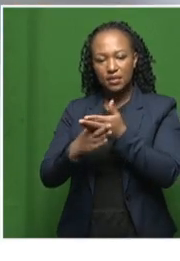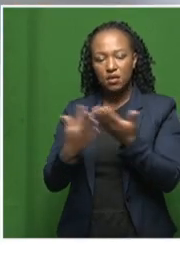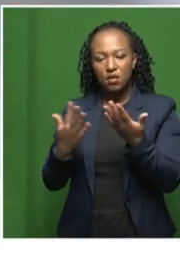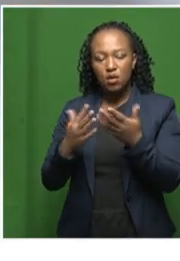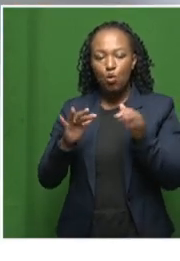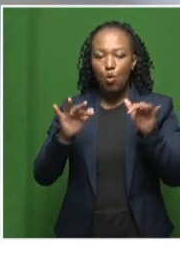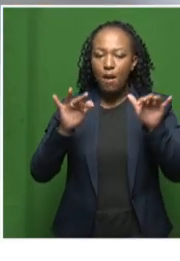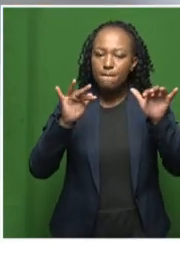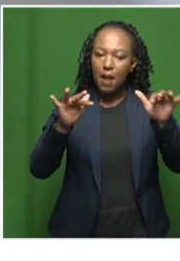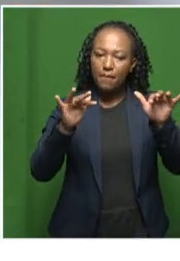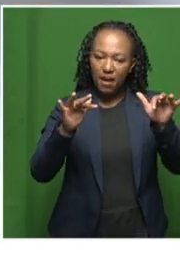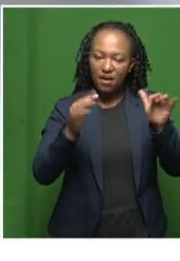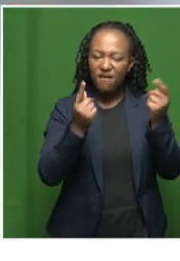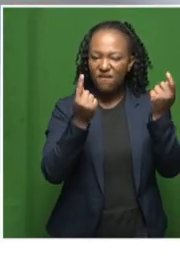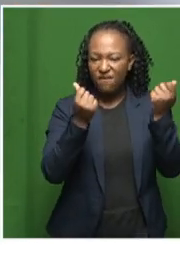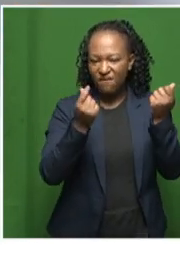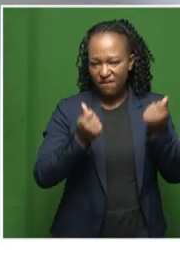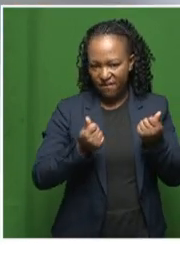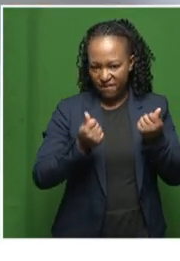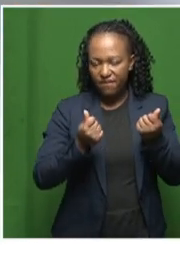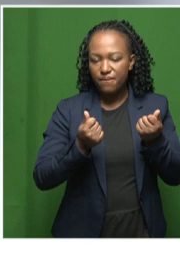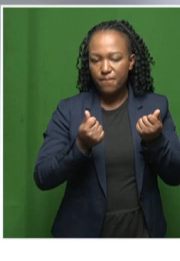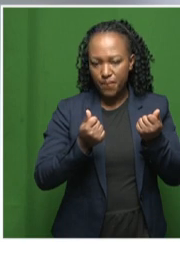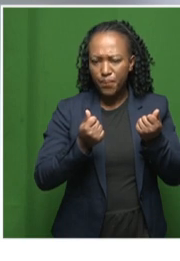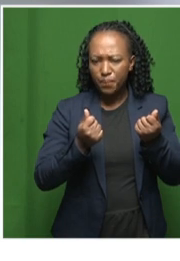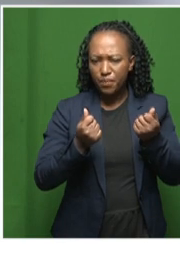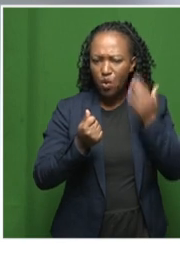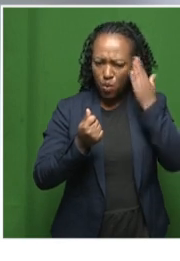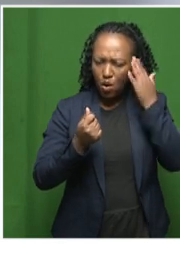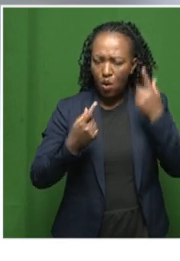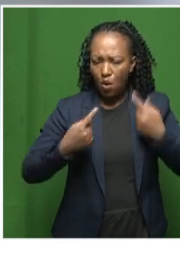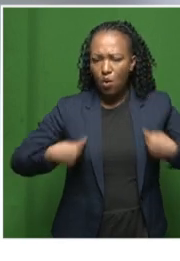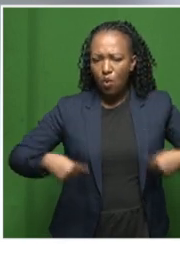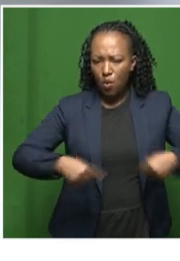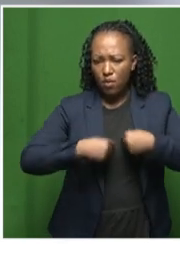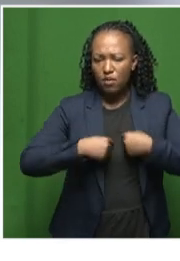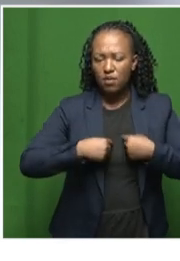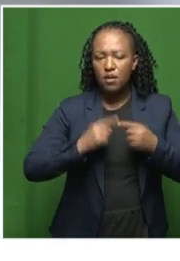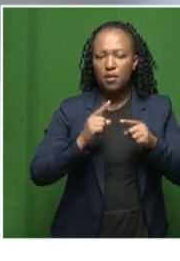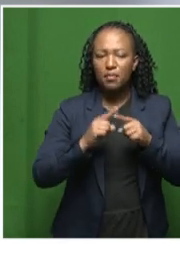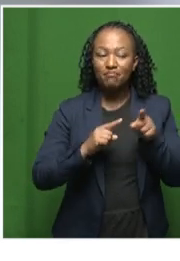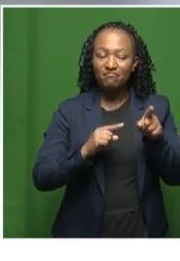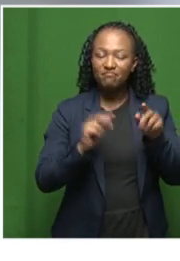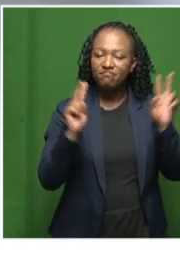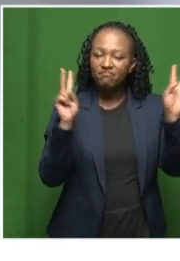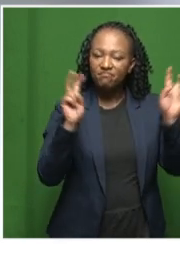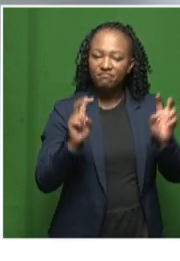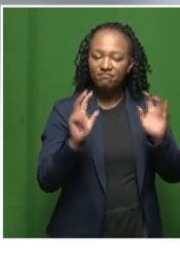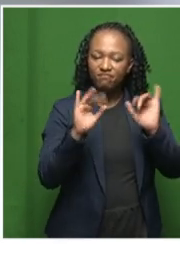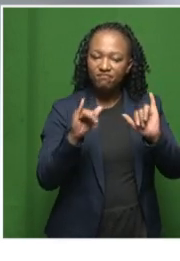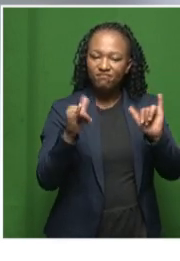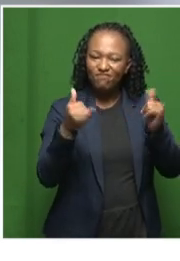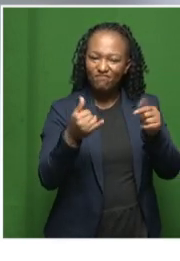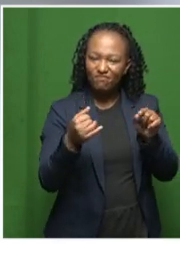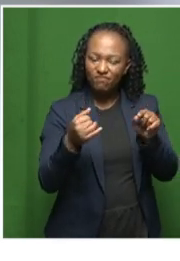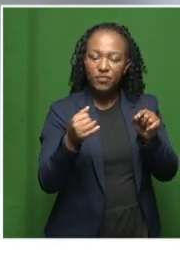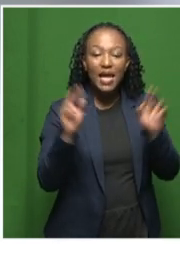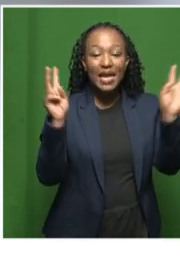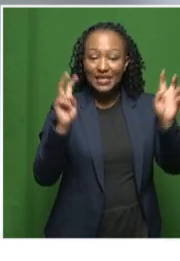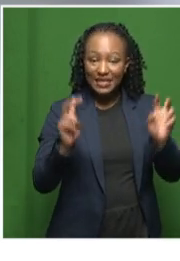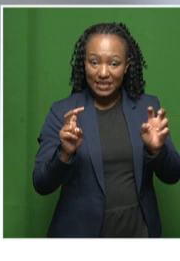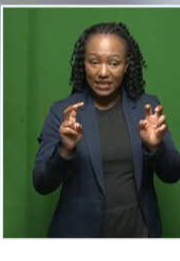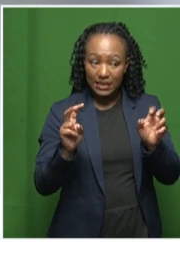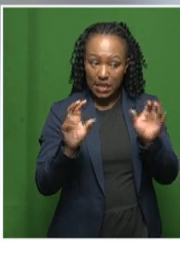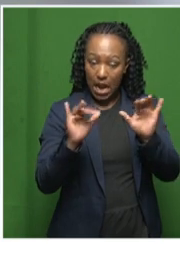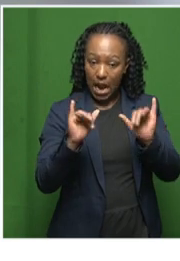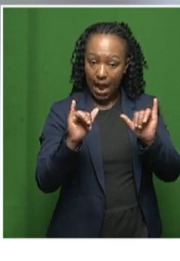public funds. We all know that. And I think the other challenge is that the utility is also just limited through one